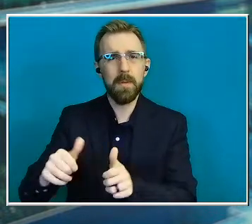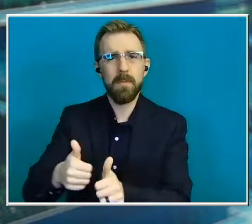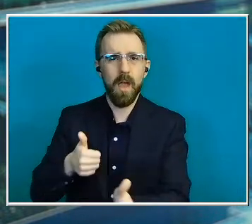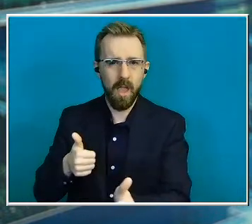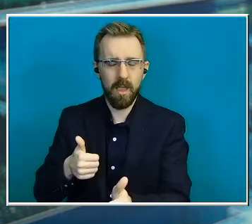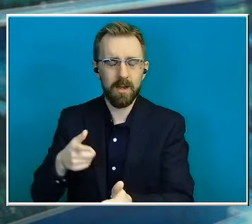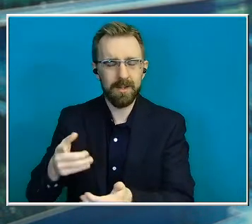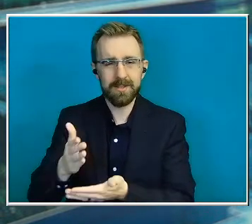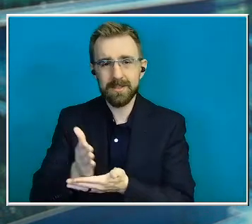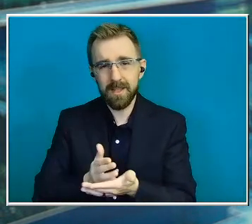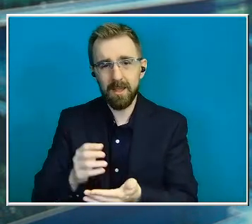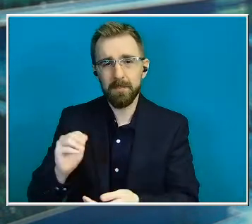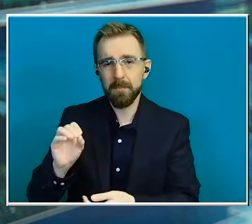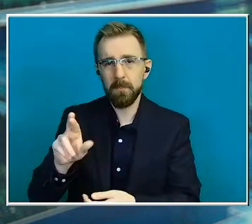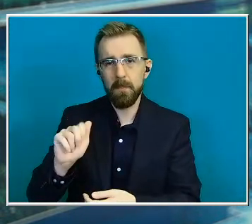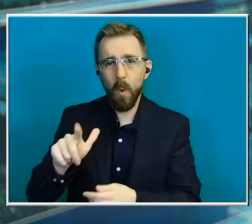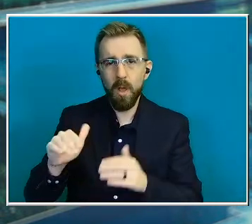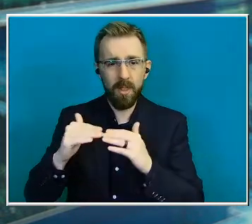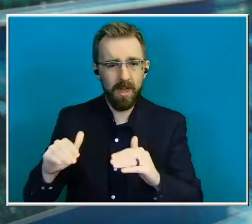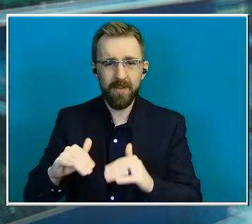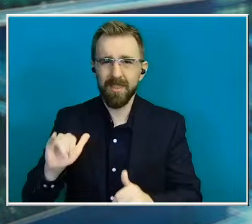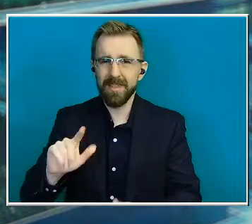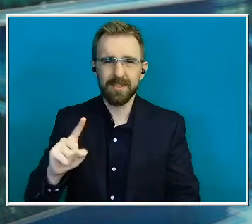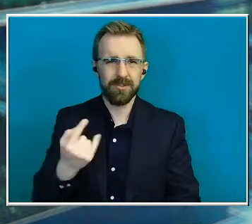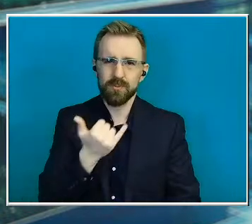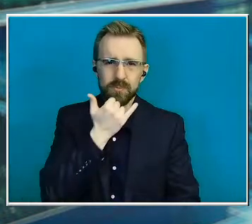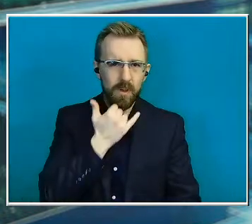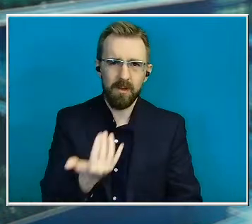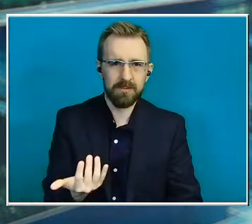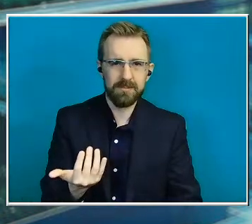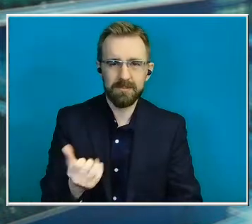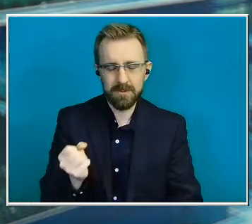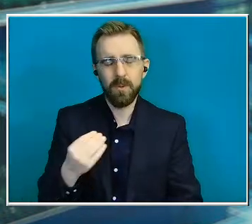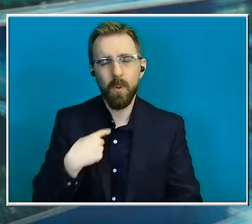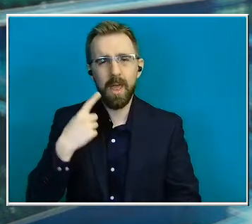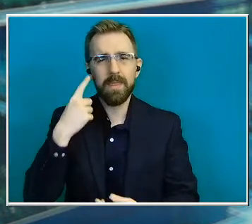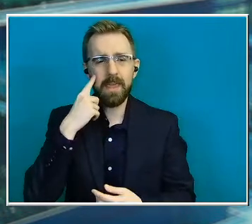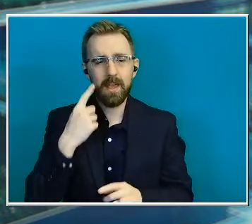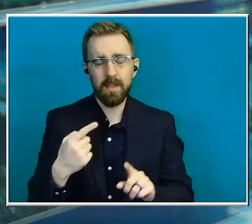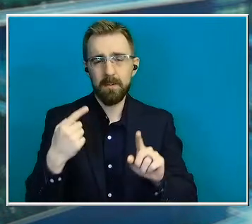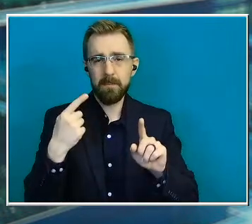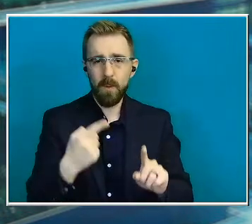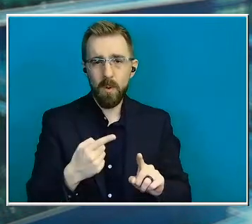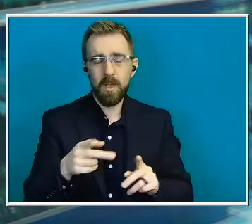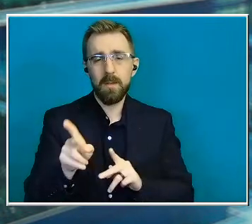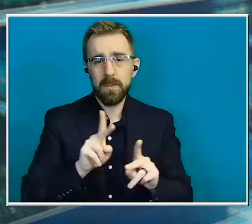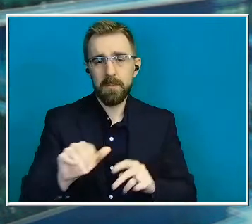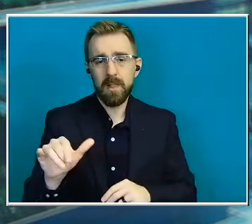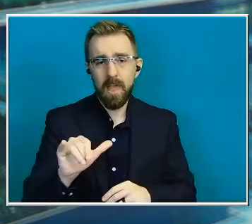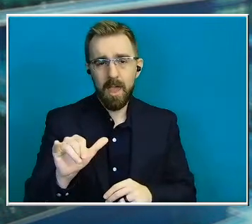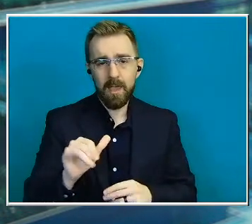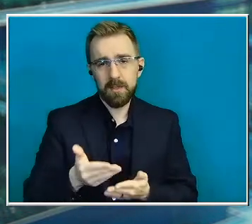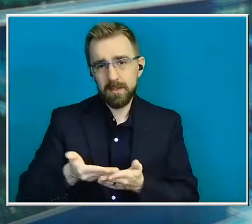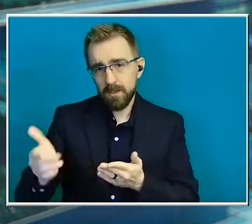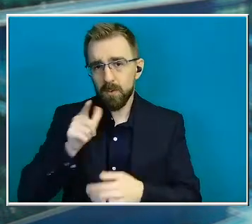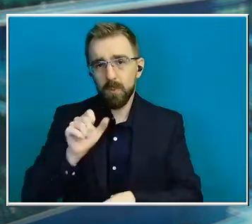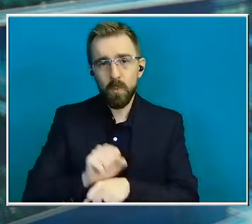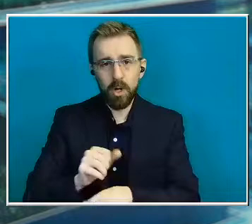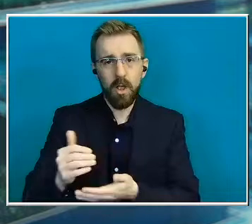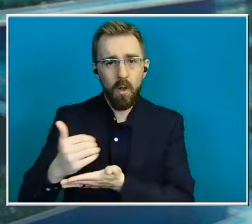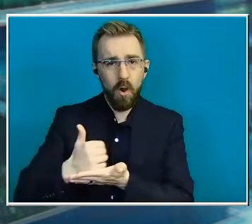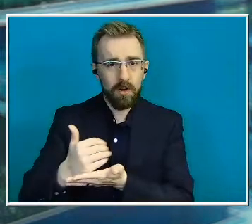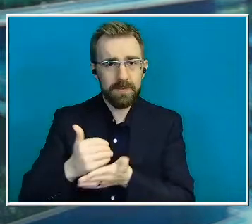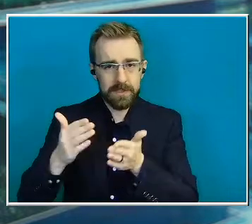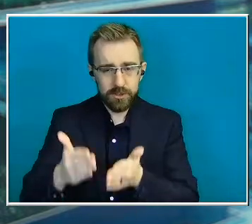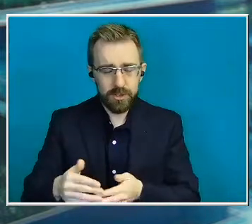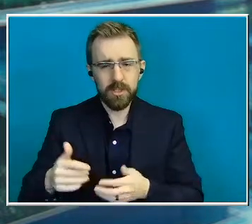level, that is just wrong. And so I think the point of people like those who work in harvesters or trying to renew the